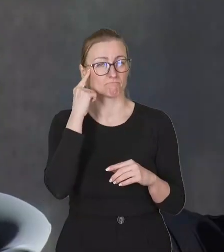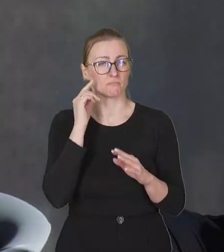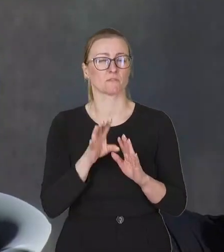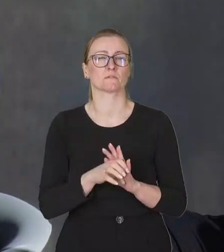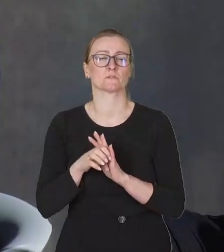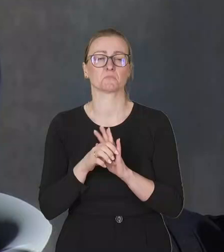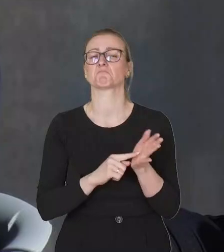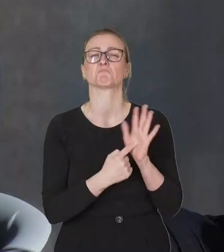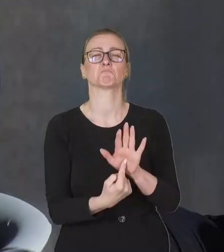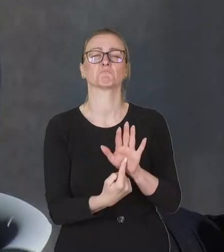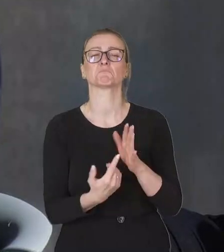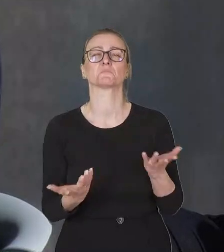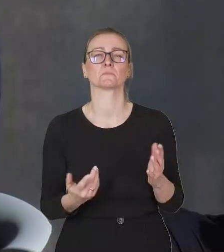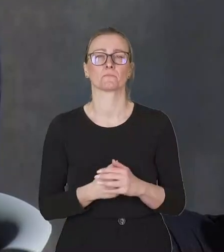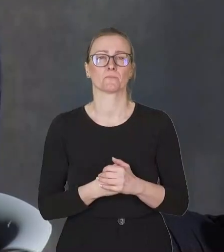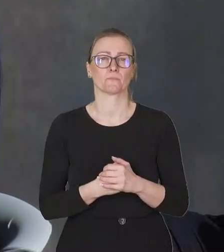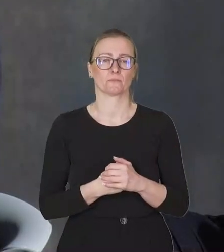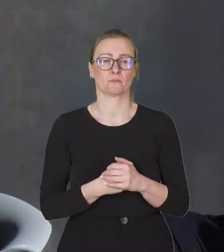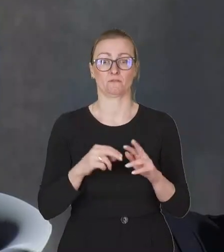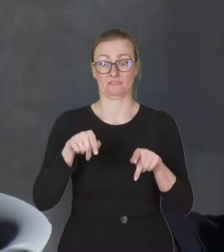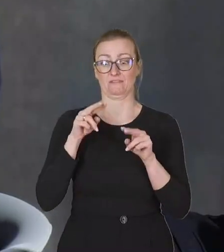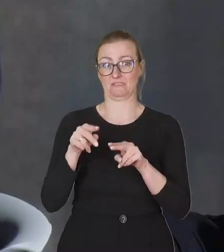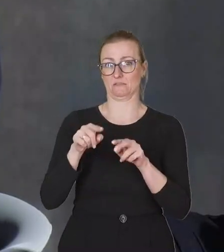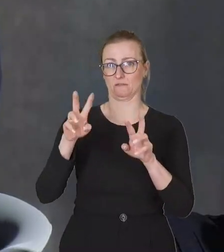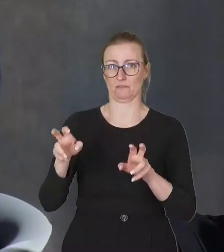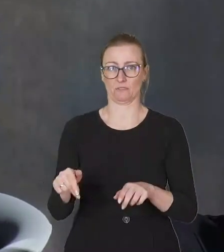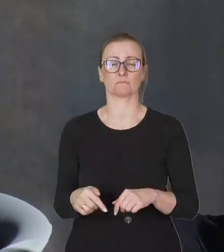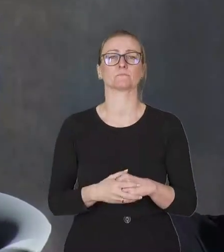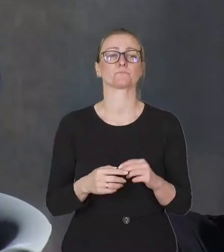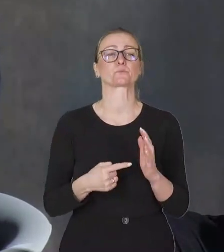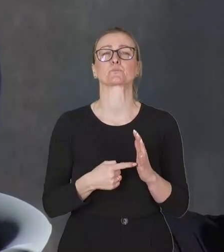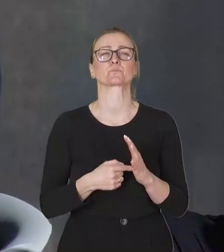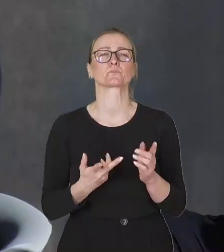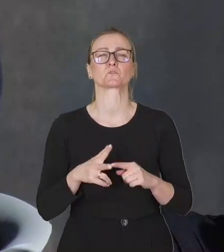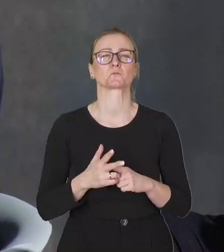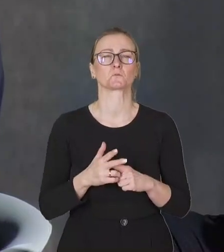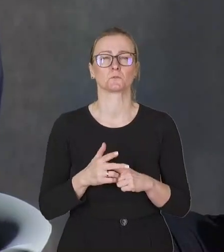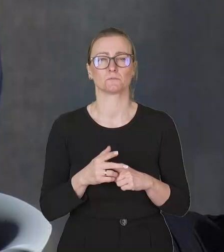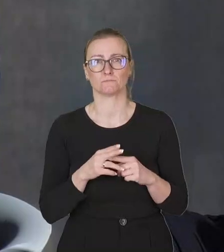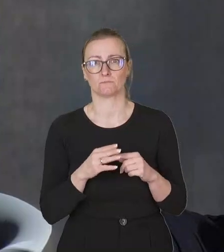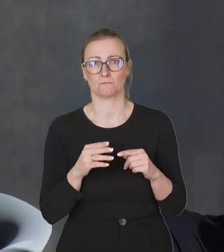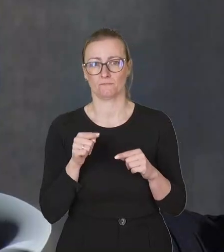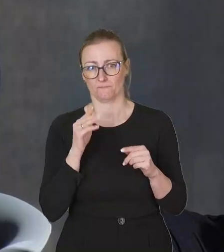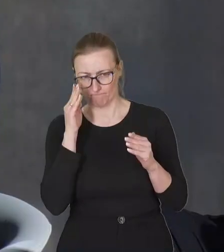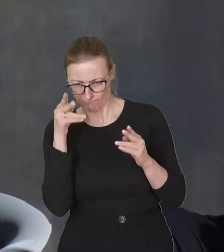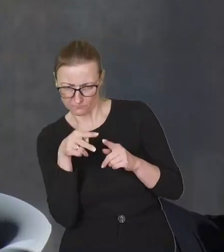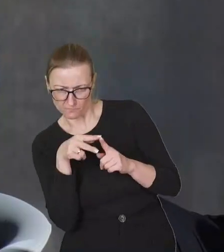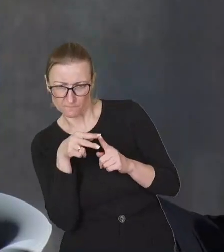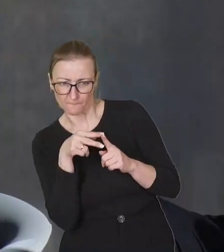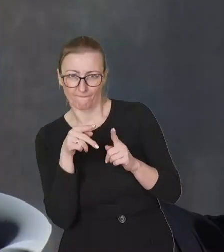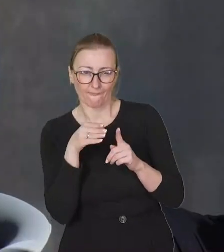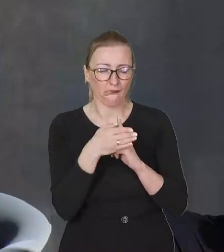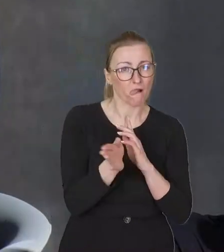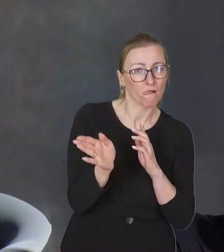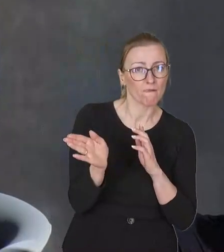is support both for R&D and also for investment in new production capabilities. And it targets not only